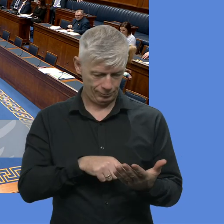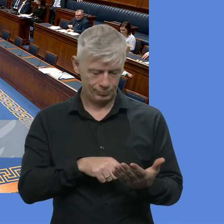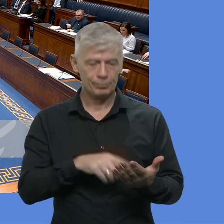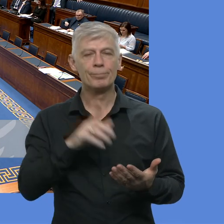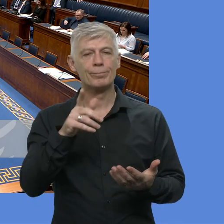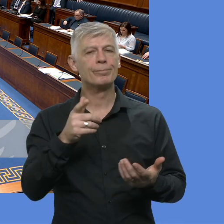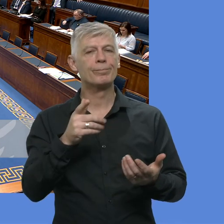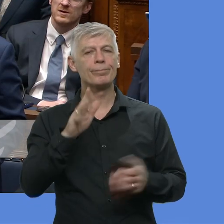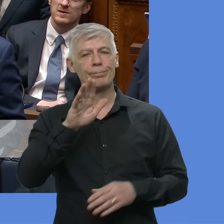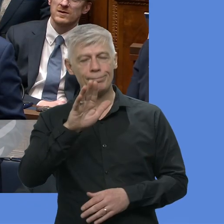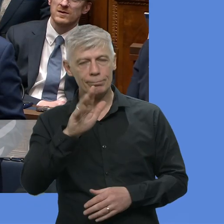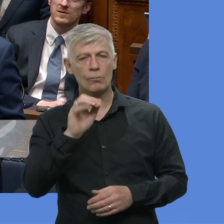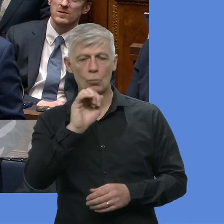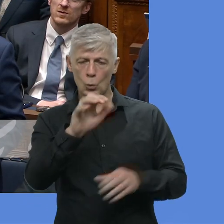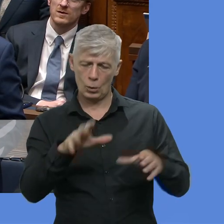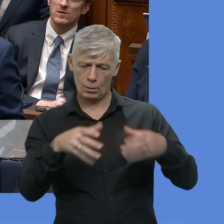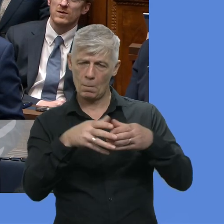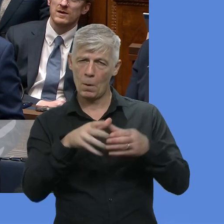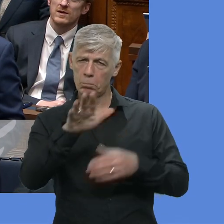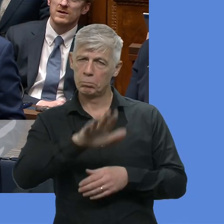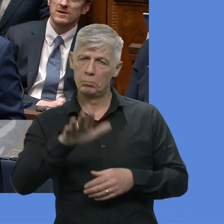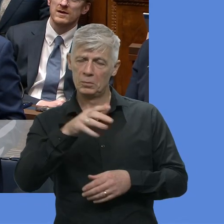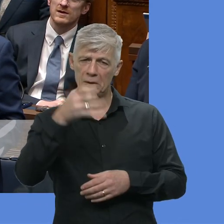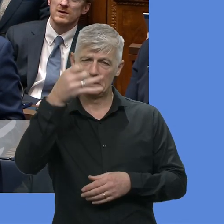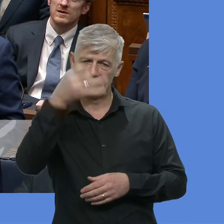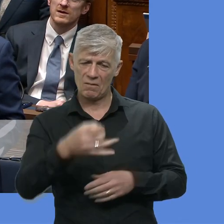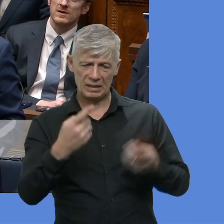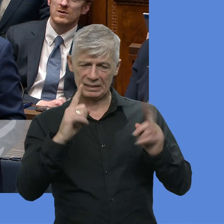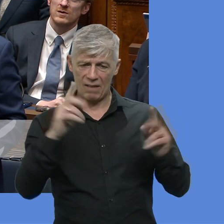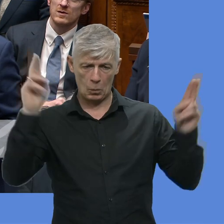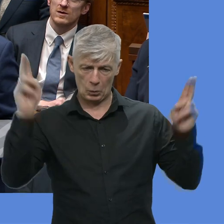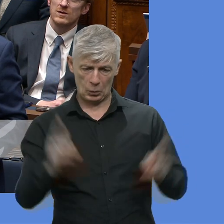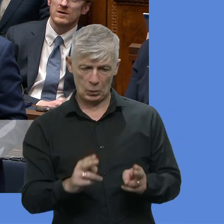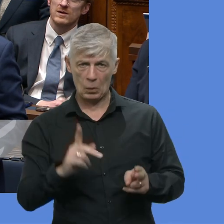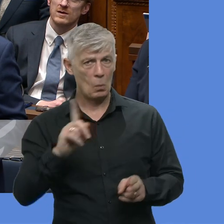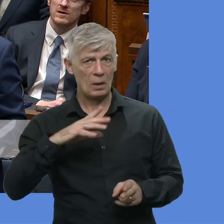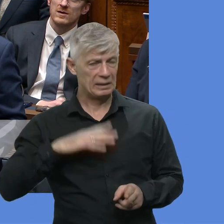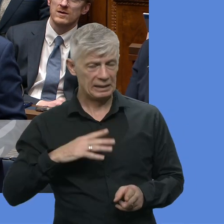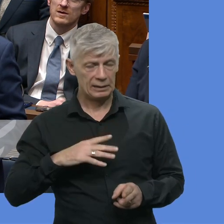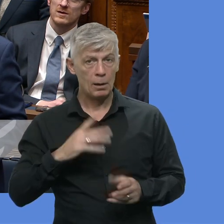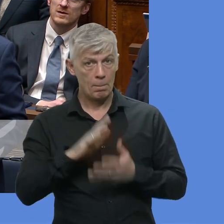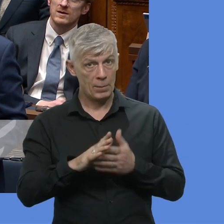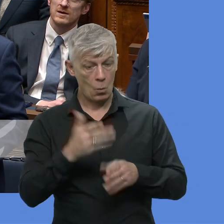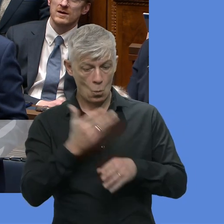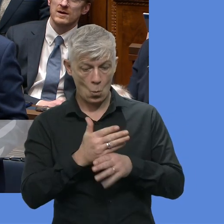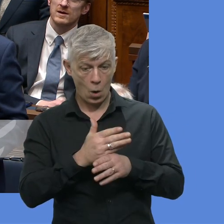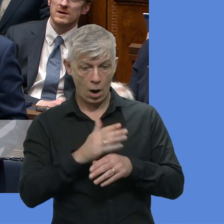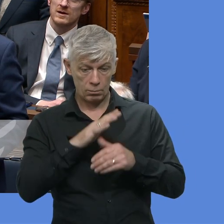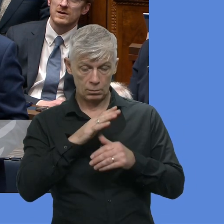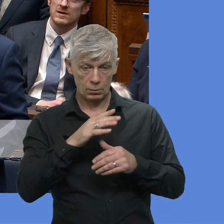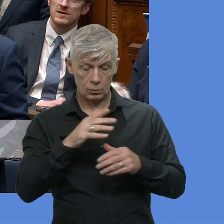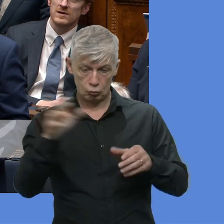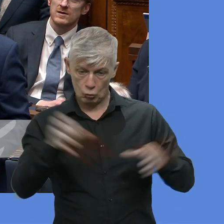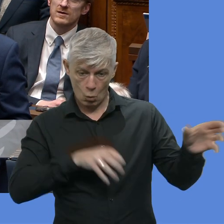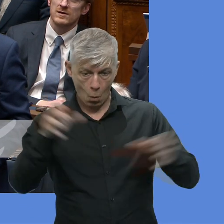Minister, in light of your department having approximately 700 fewer staff than needed, will you be drawing up a workforce succession plan to manage the recruitment